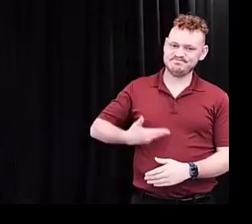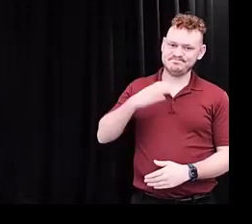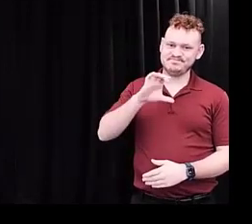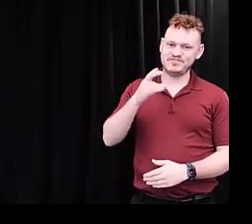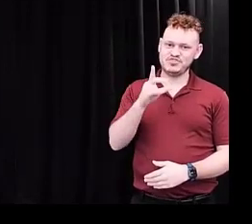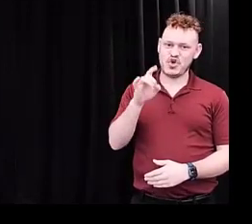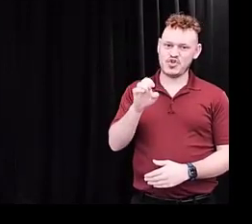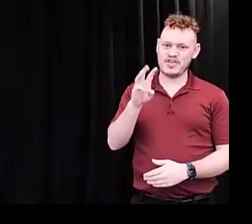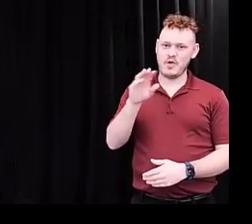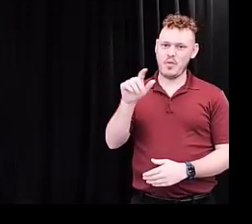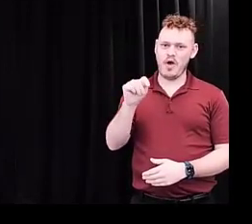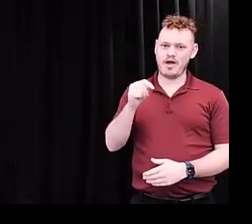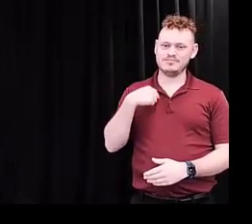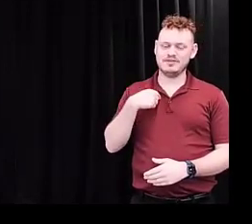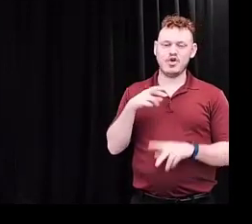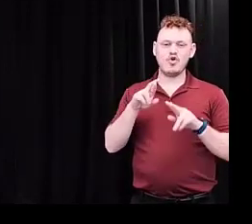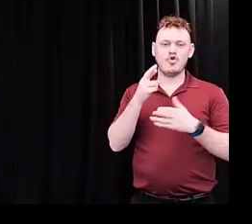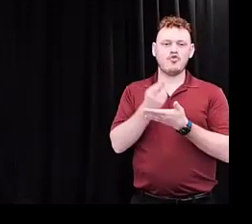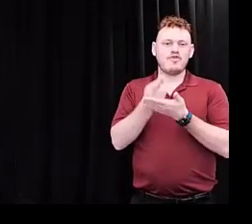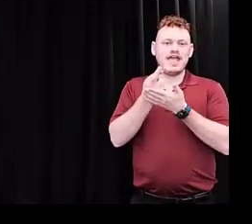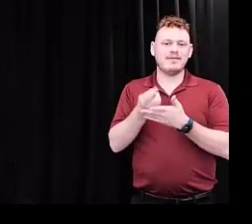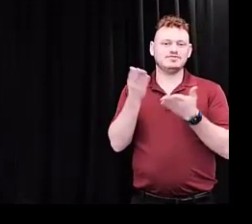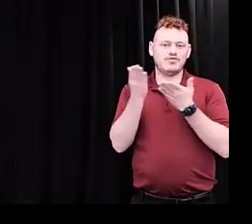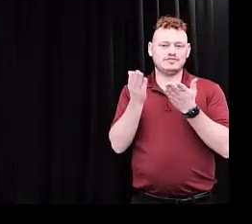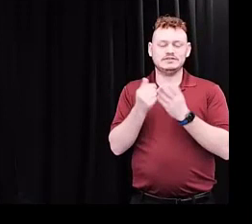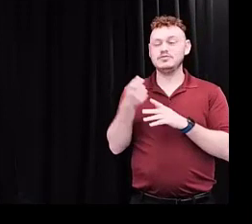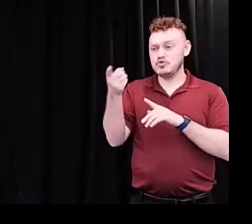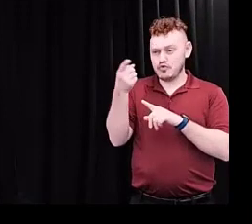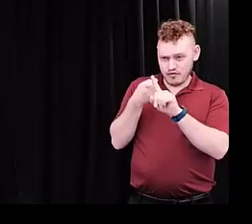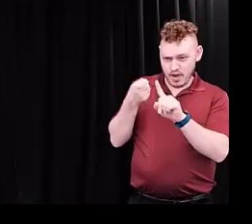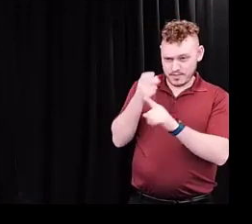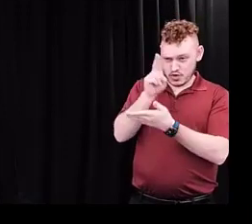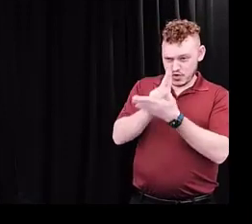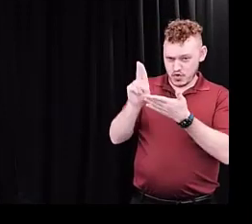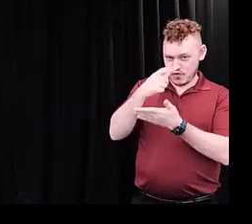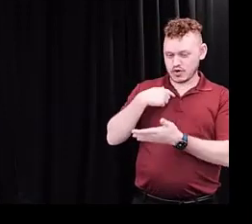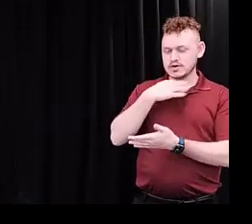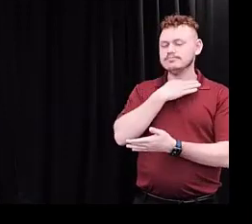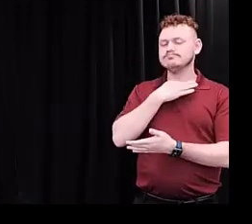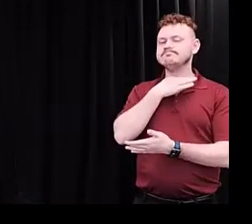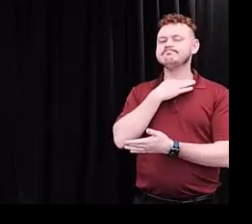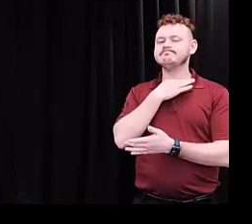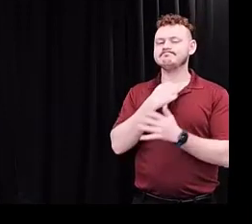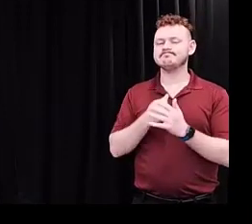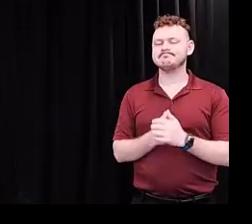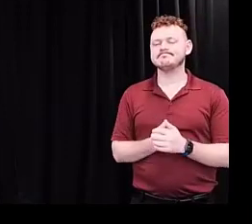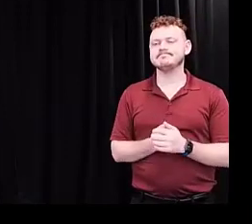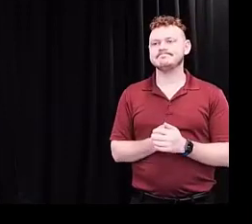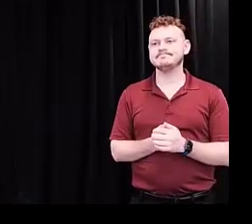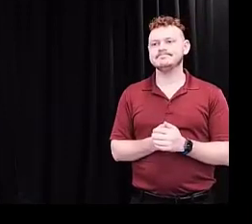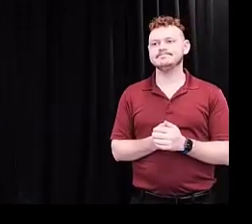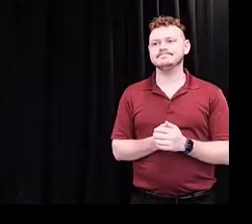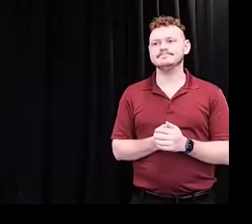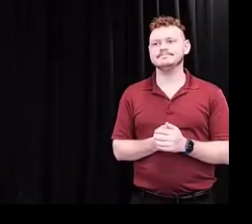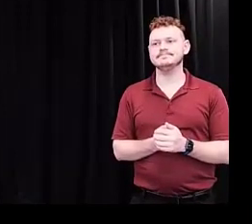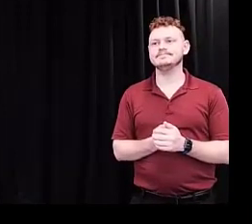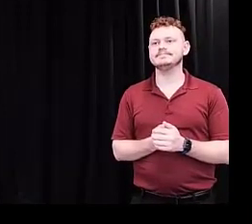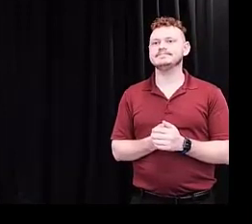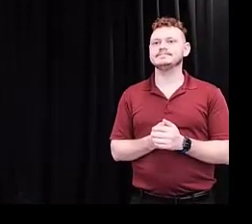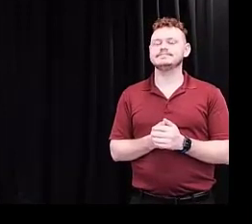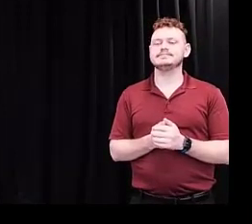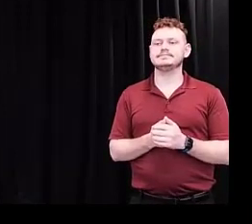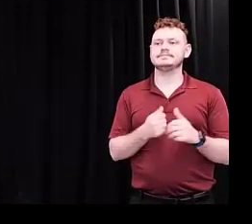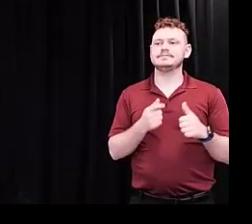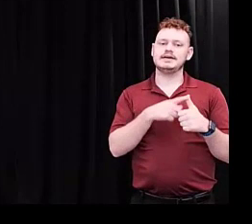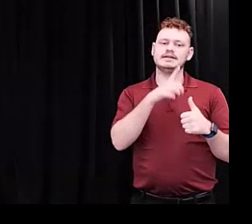Watt, Department of Rehab Services. Since you're from a university, I'm just kind of curious. The DOJ,